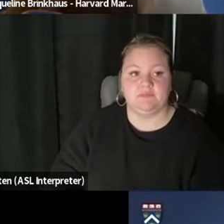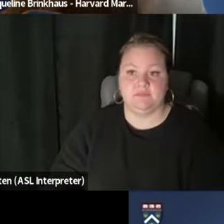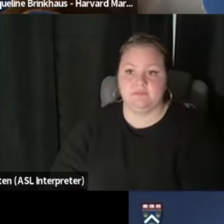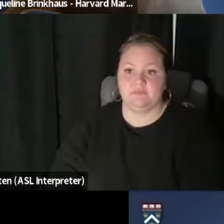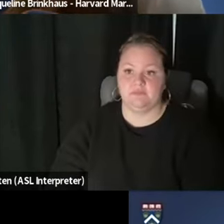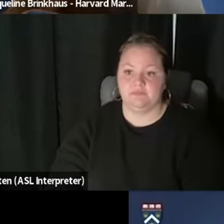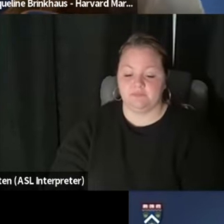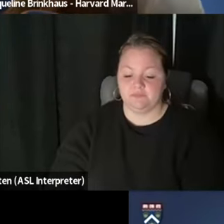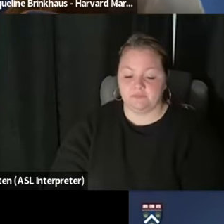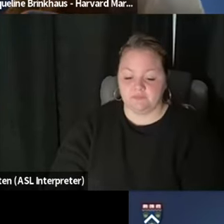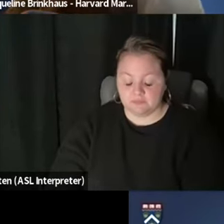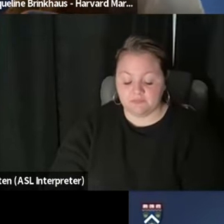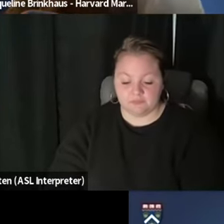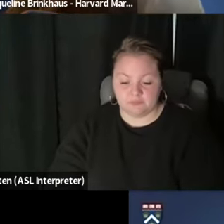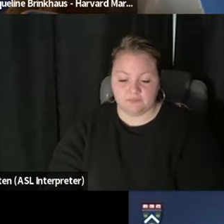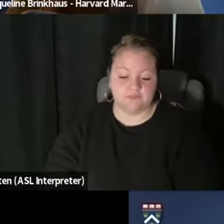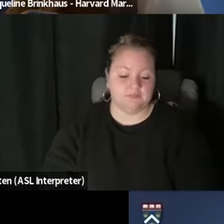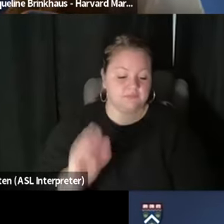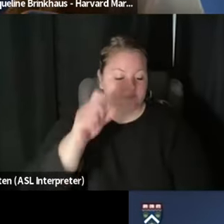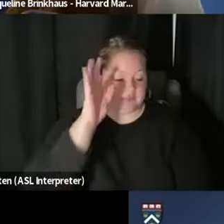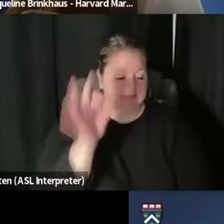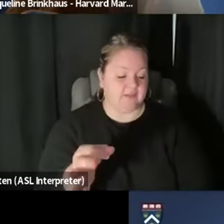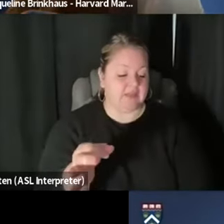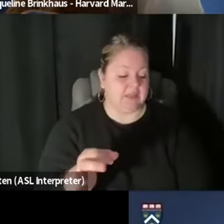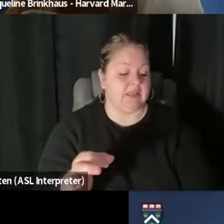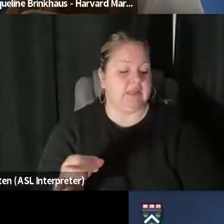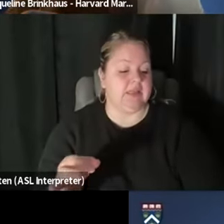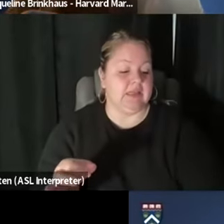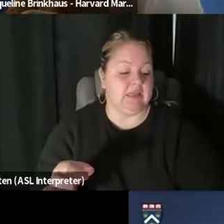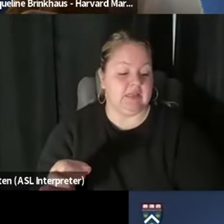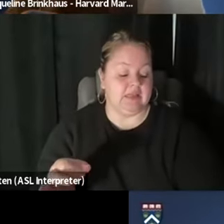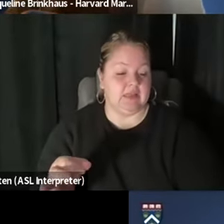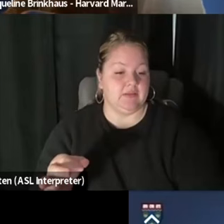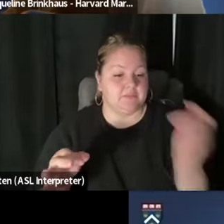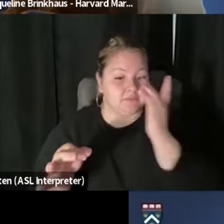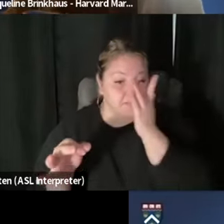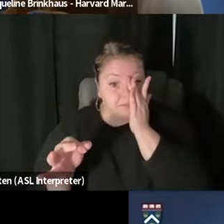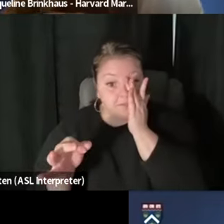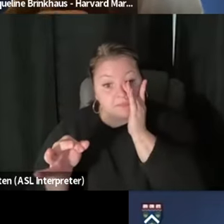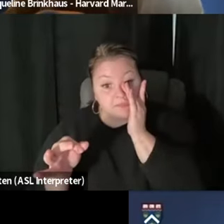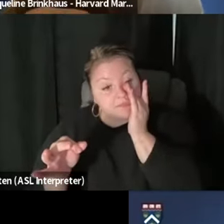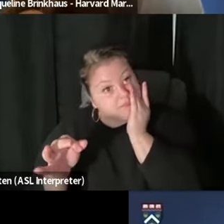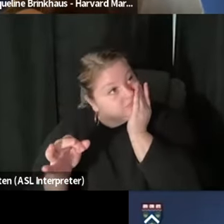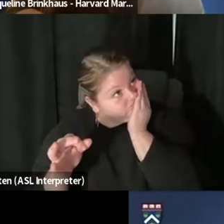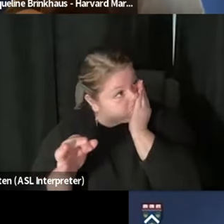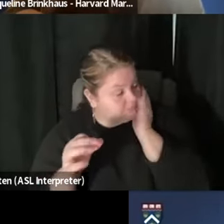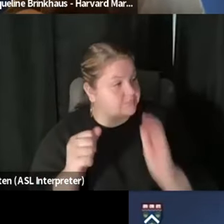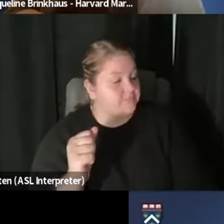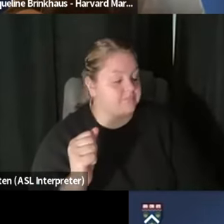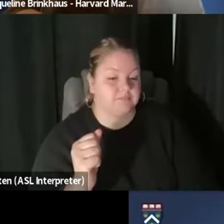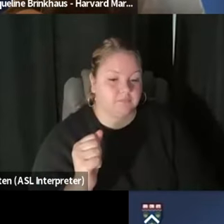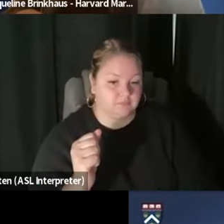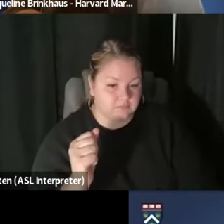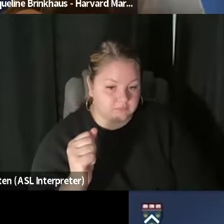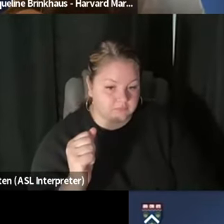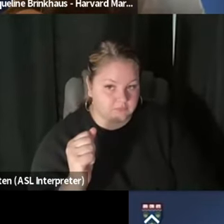about? Yeah, definitely. So starting with the pre-capstone, so as I was telling that we were able to meet, like it